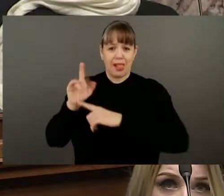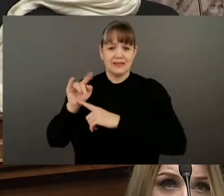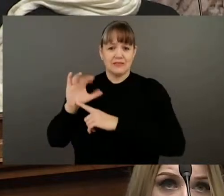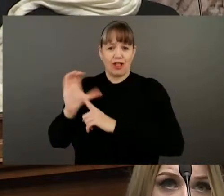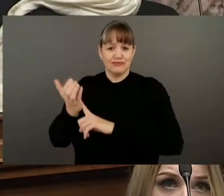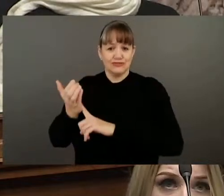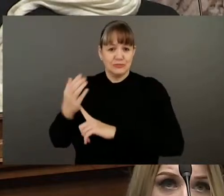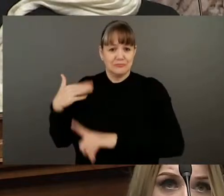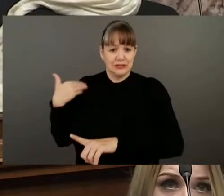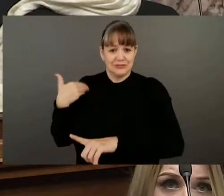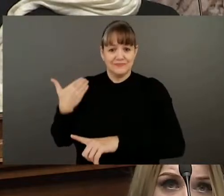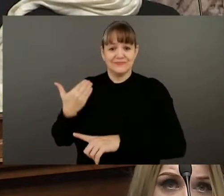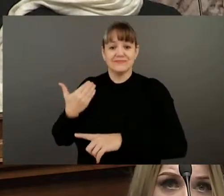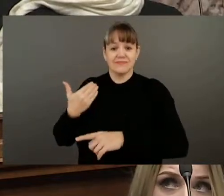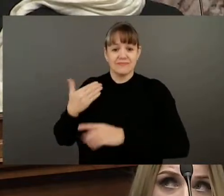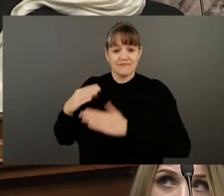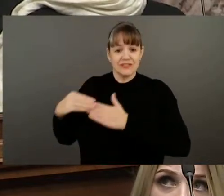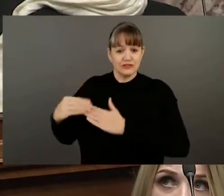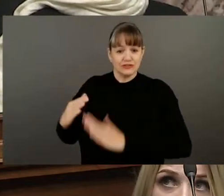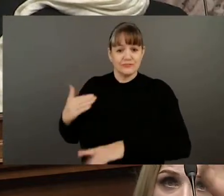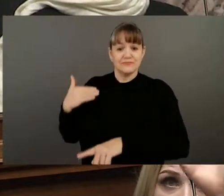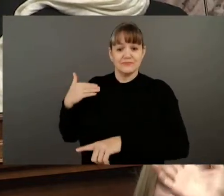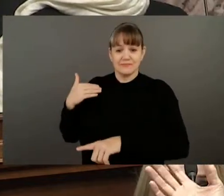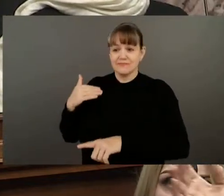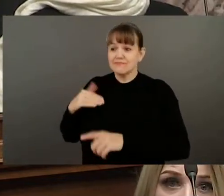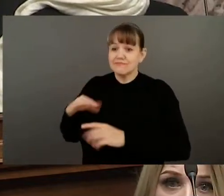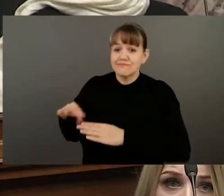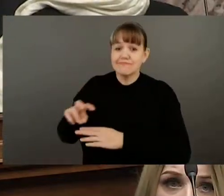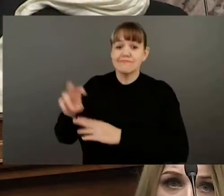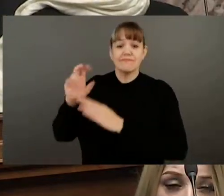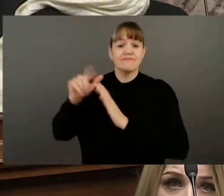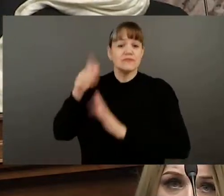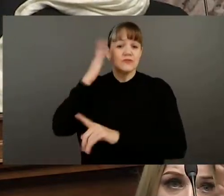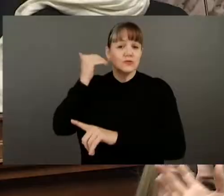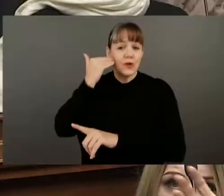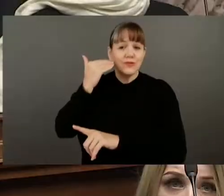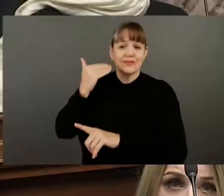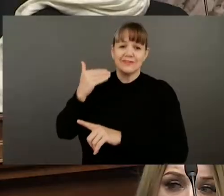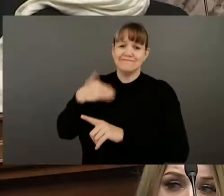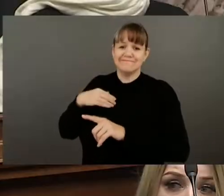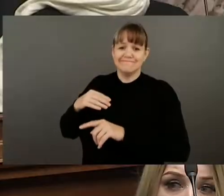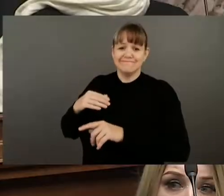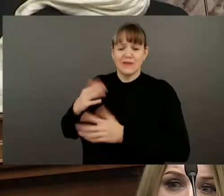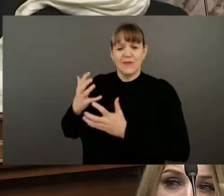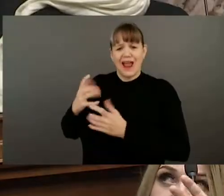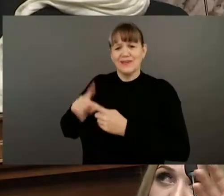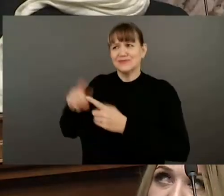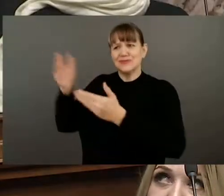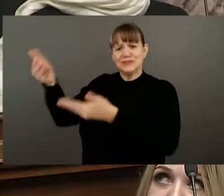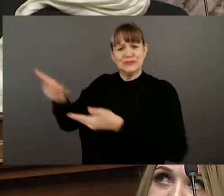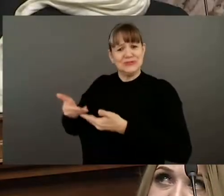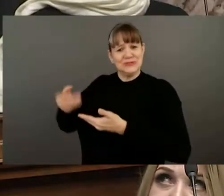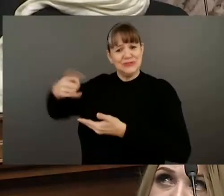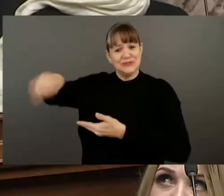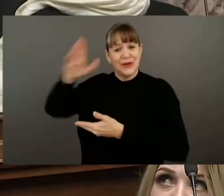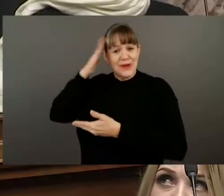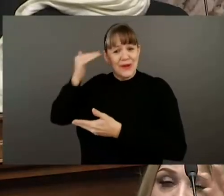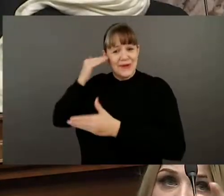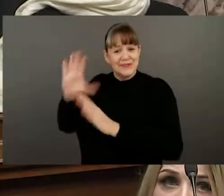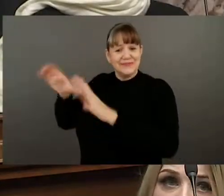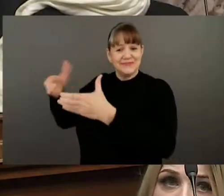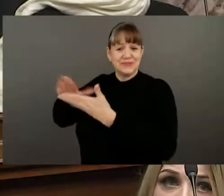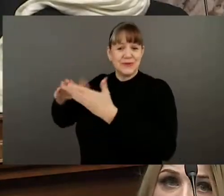Korea between 2013 and 2017, we would like to welcome the Korean community and also the Korean Consul